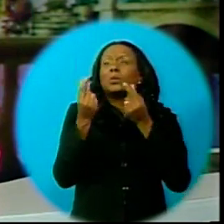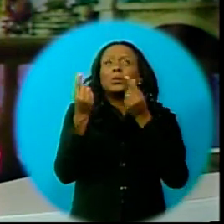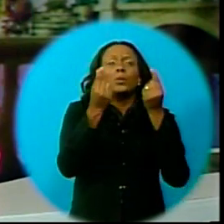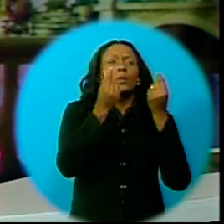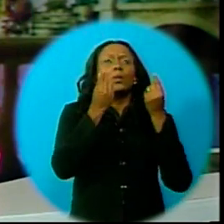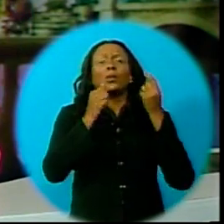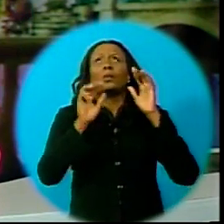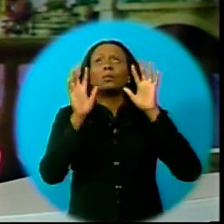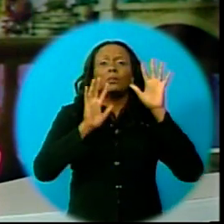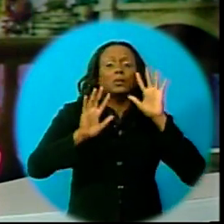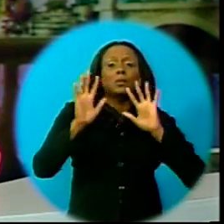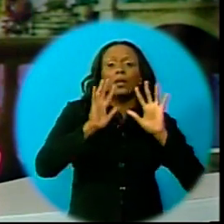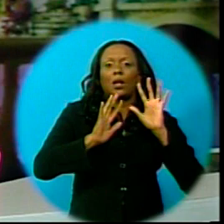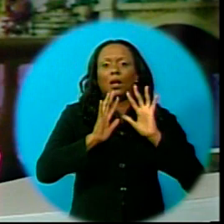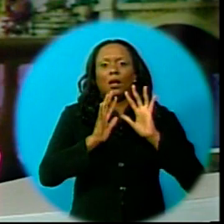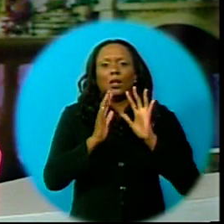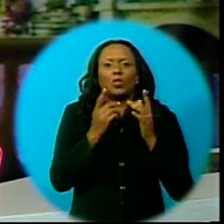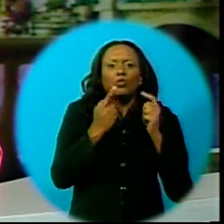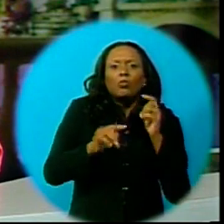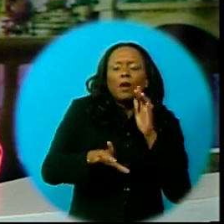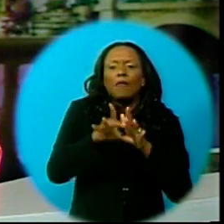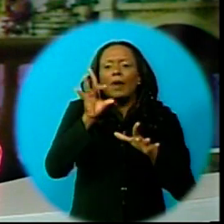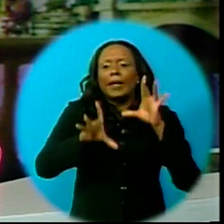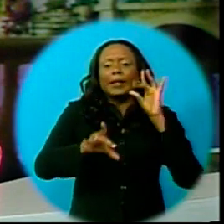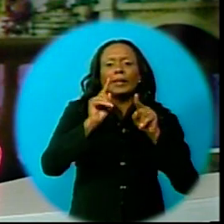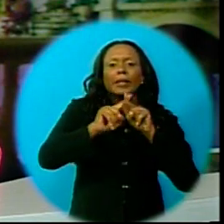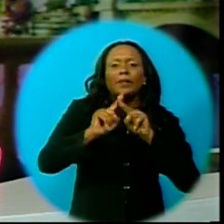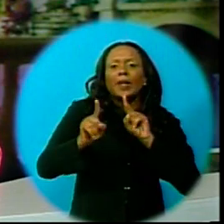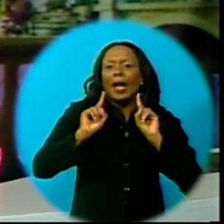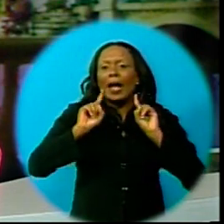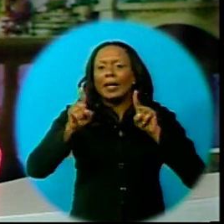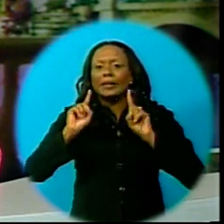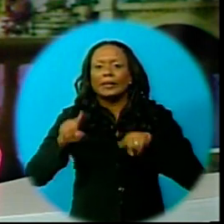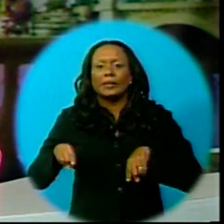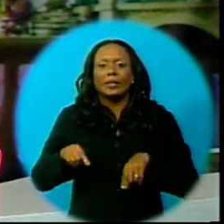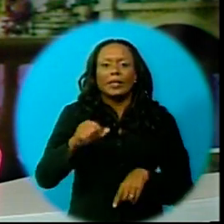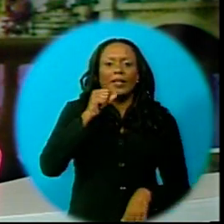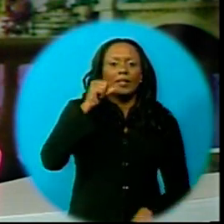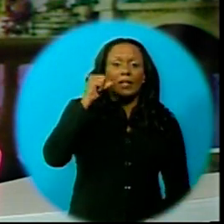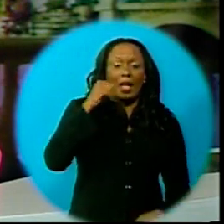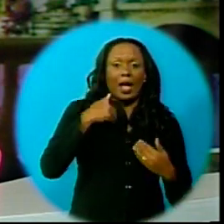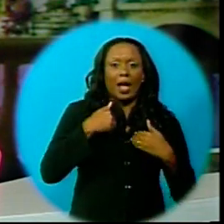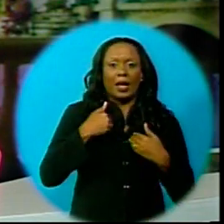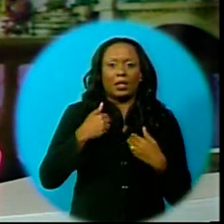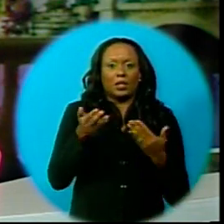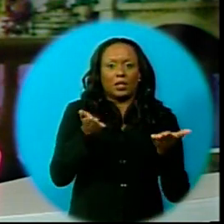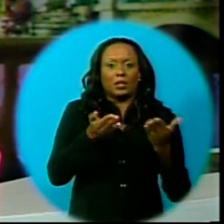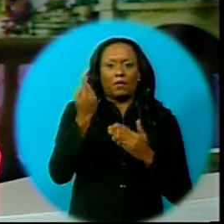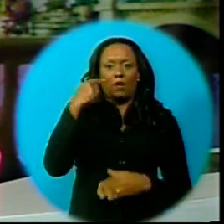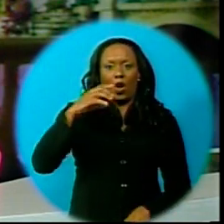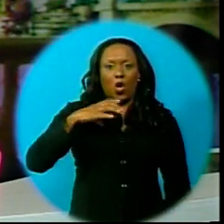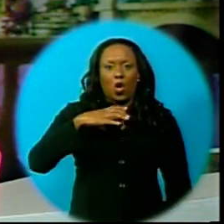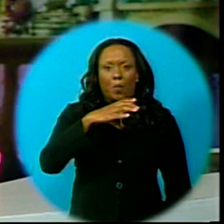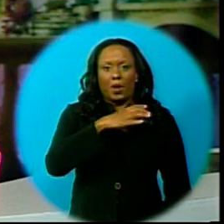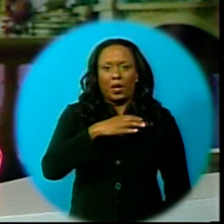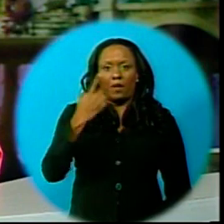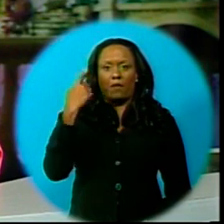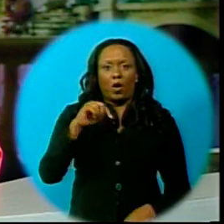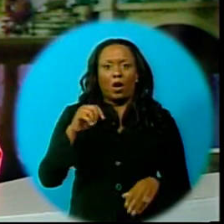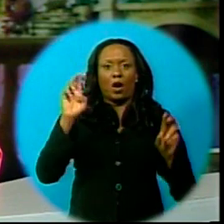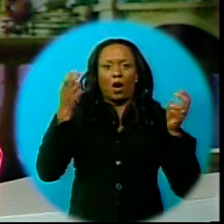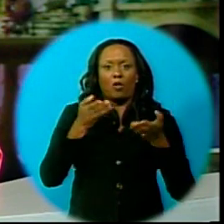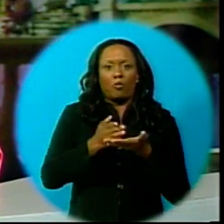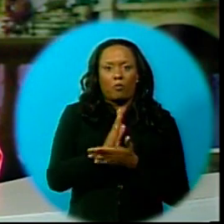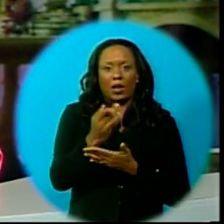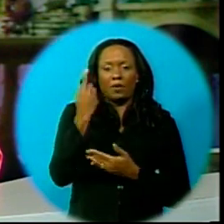uncertain about where they can turn for answers. During yesterday's service held for the Committee for the Monitoring of the Rights of the Child,